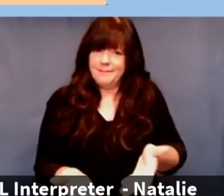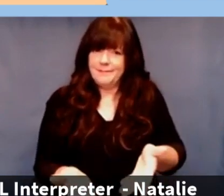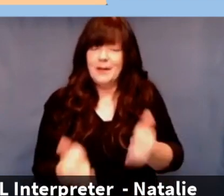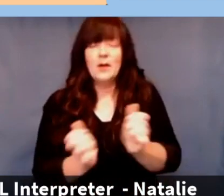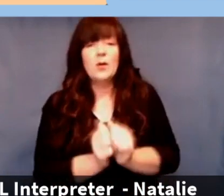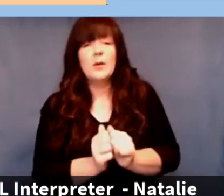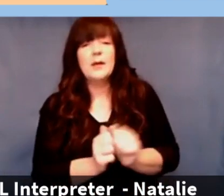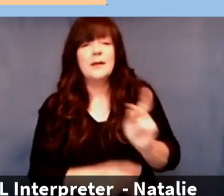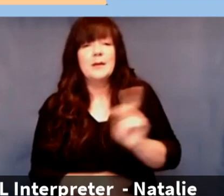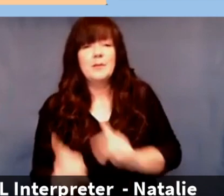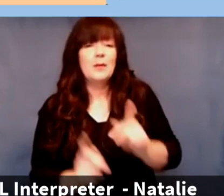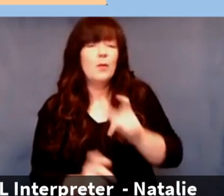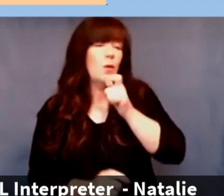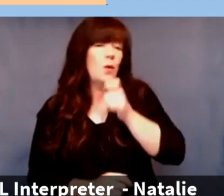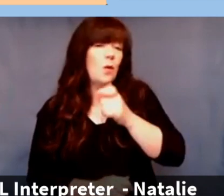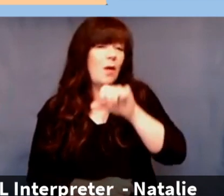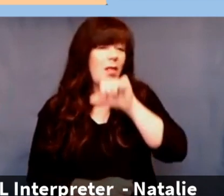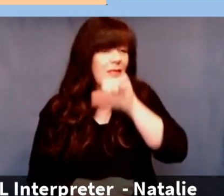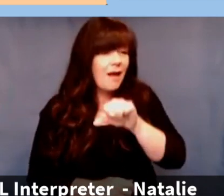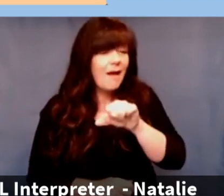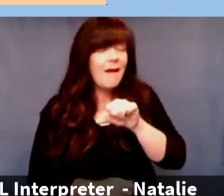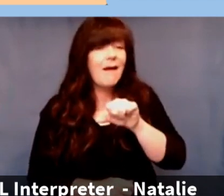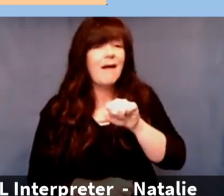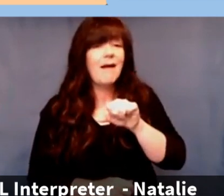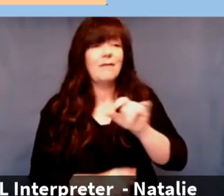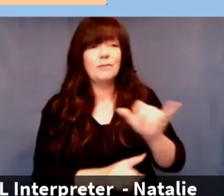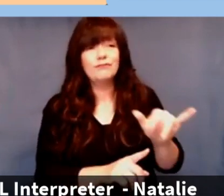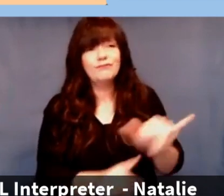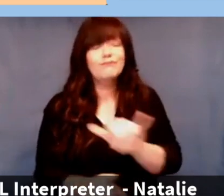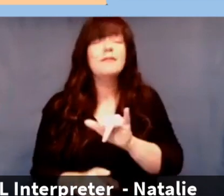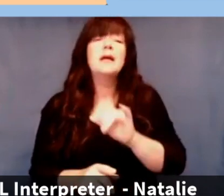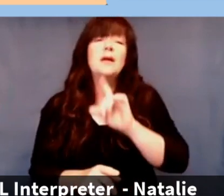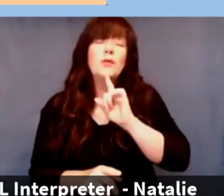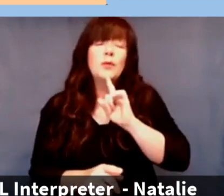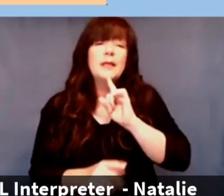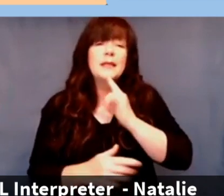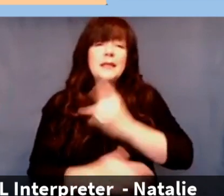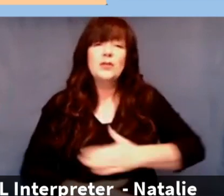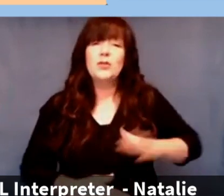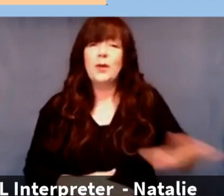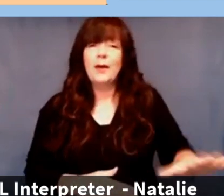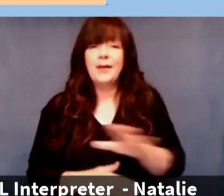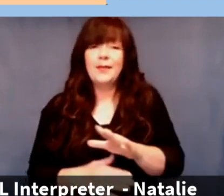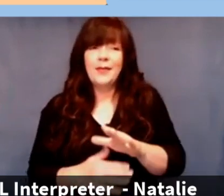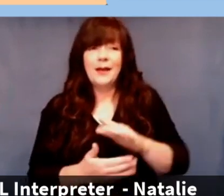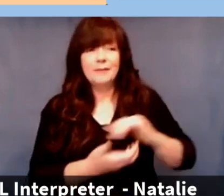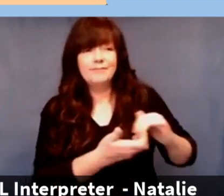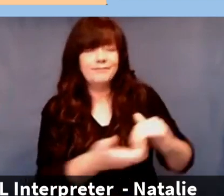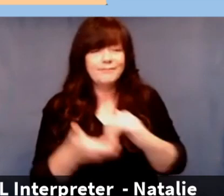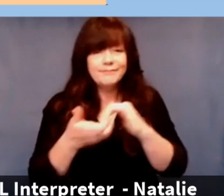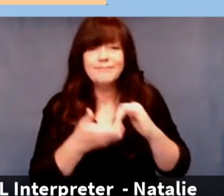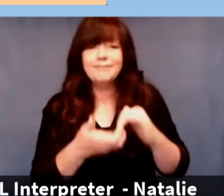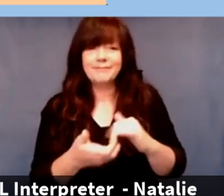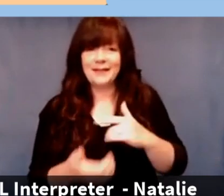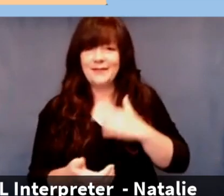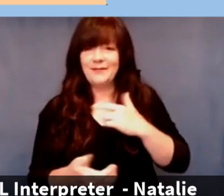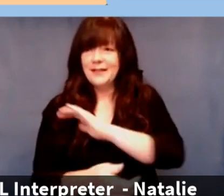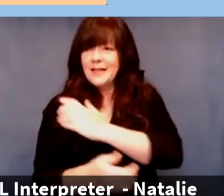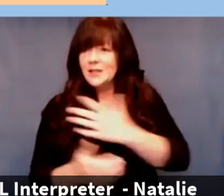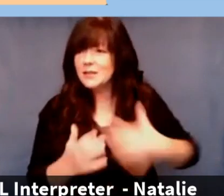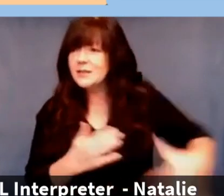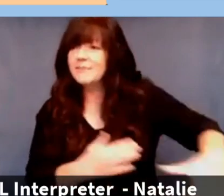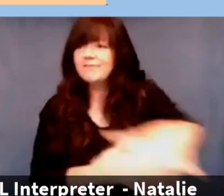people that I really love and enjoying their company and then feeling the energy in the room. And then like,